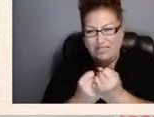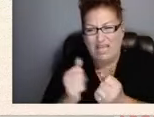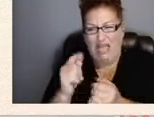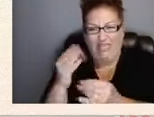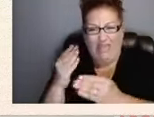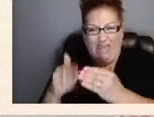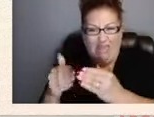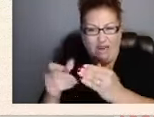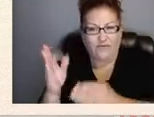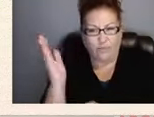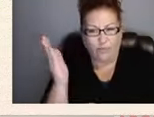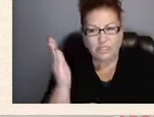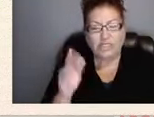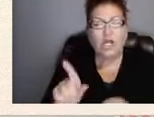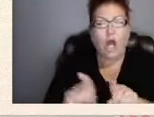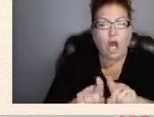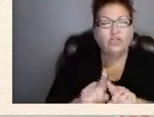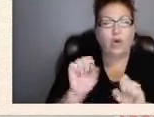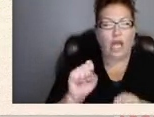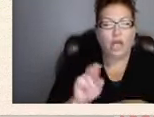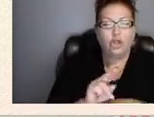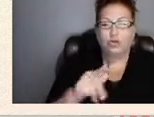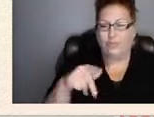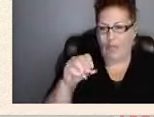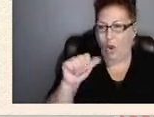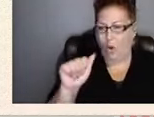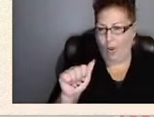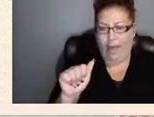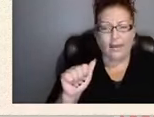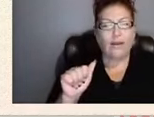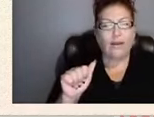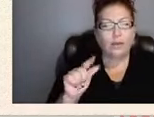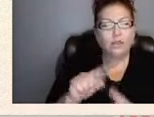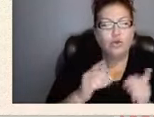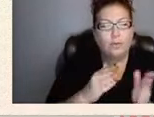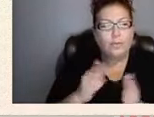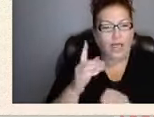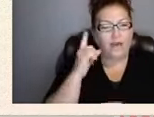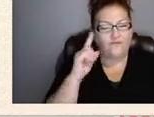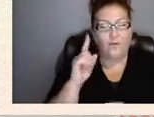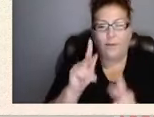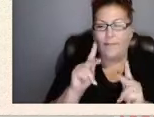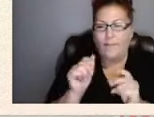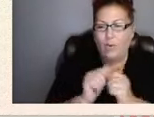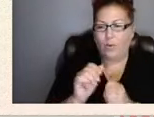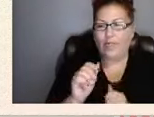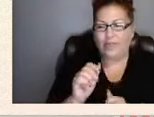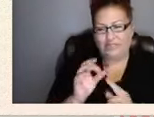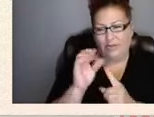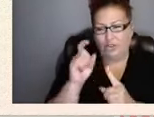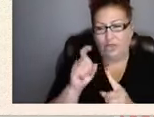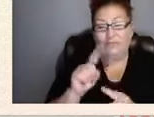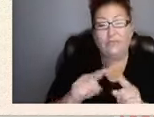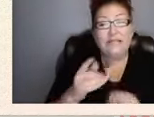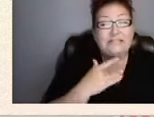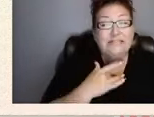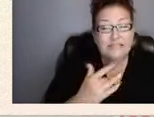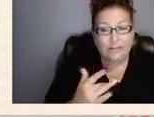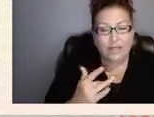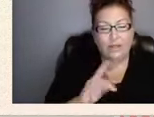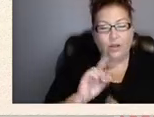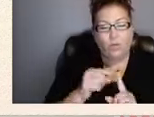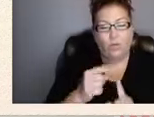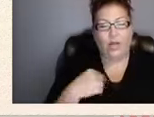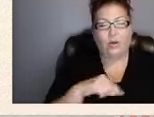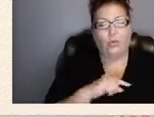use powers of attorney to plan for individuals with special needs, but typically when we are